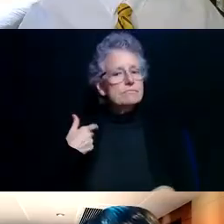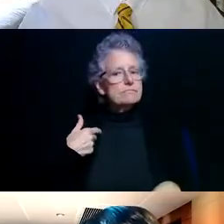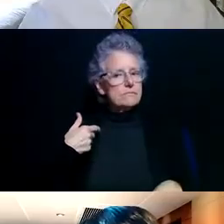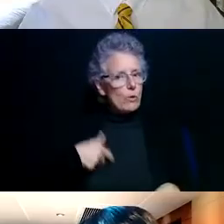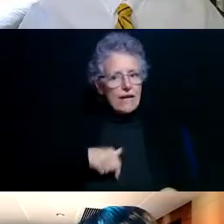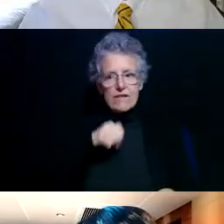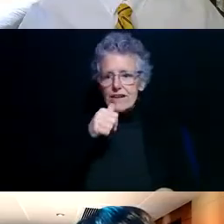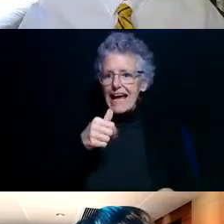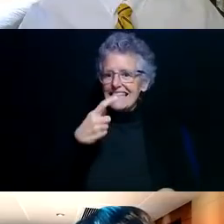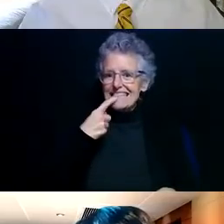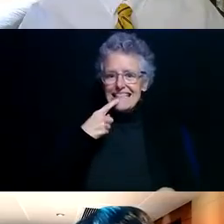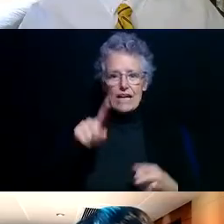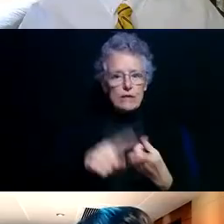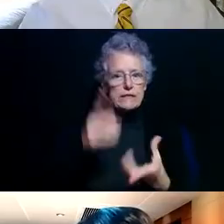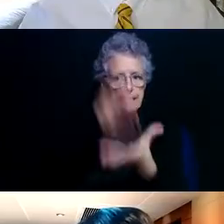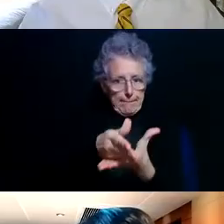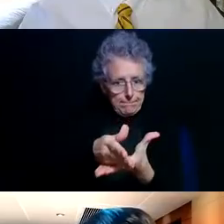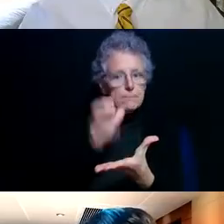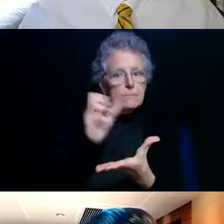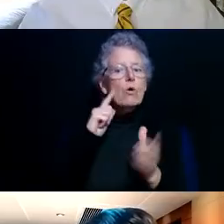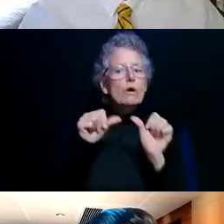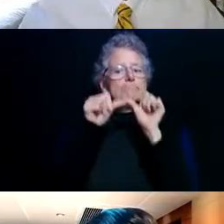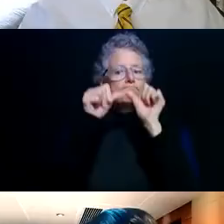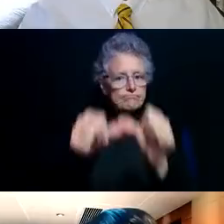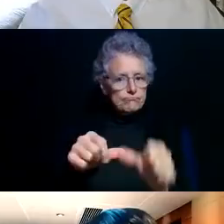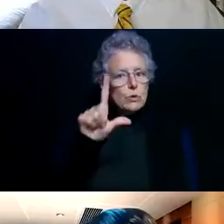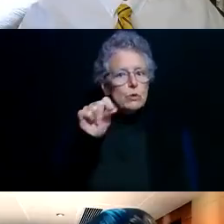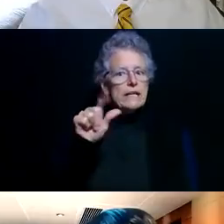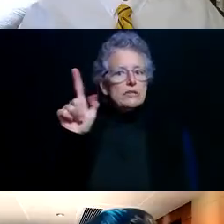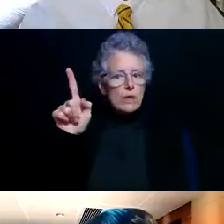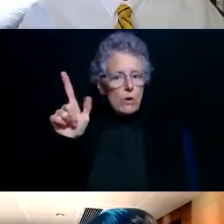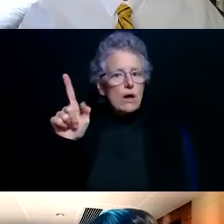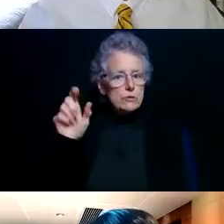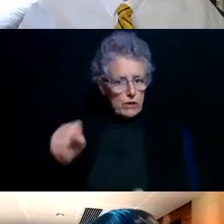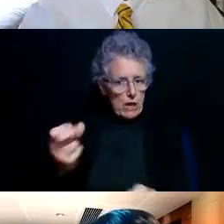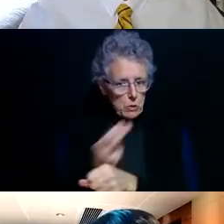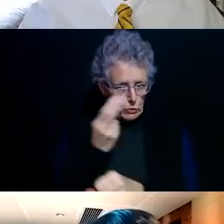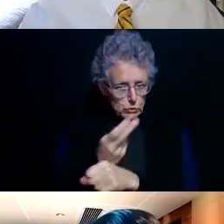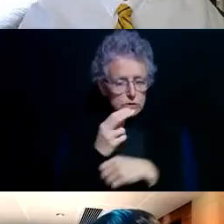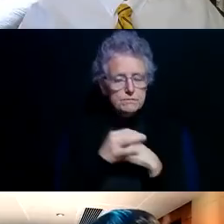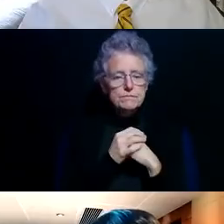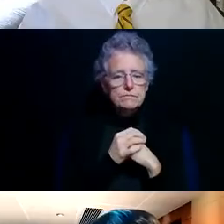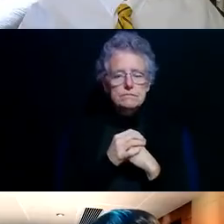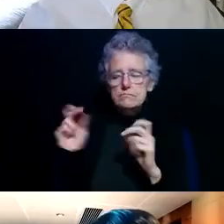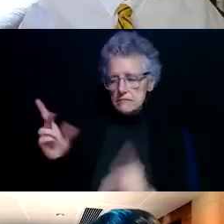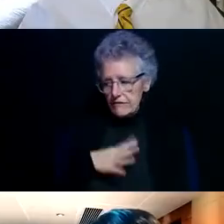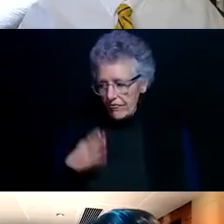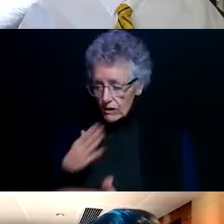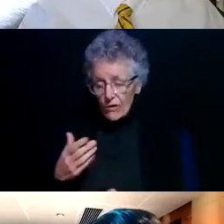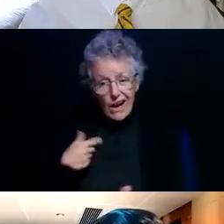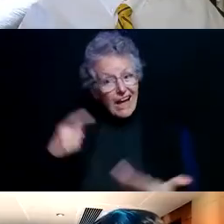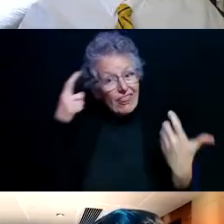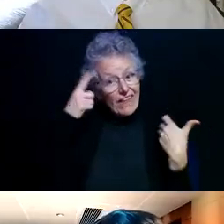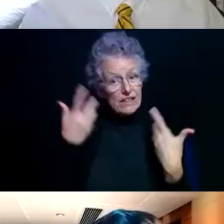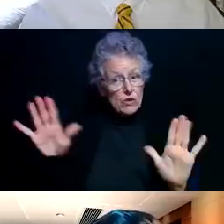on it, so it does go into 2021. Okay, very good. I think that's it